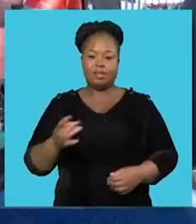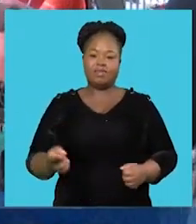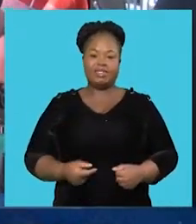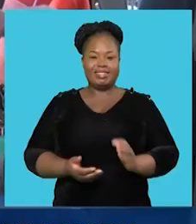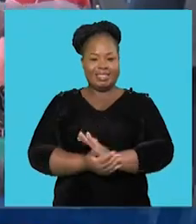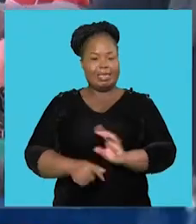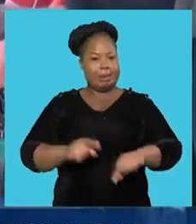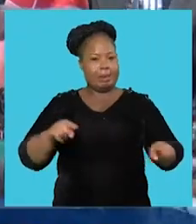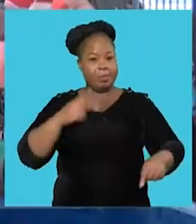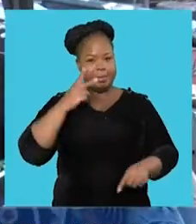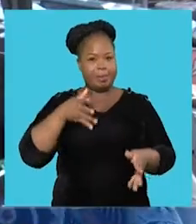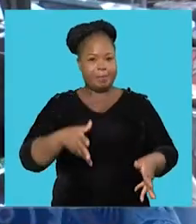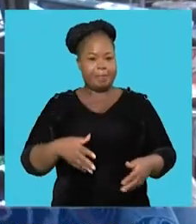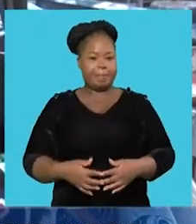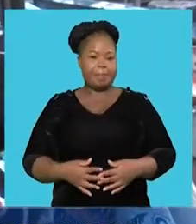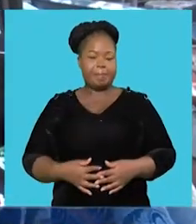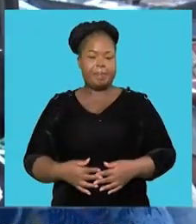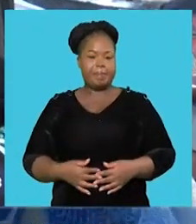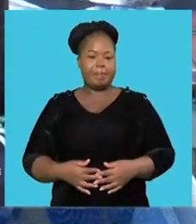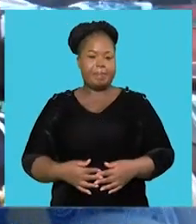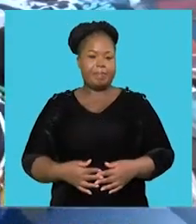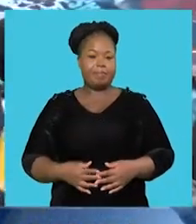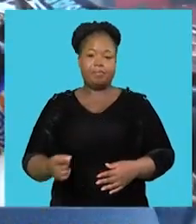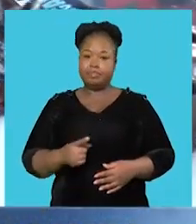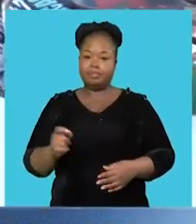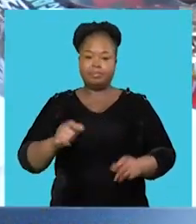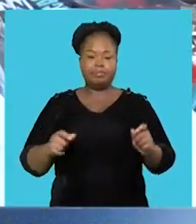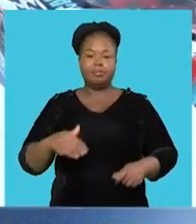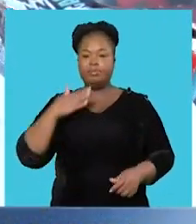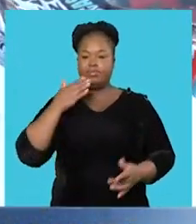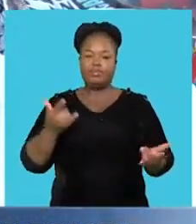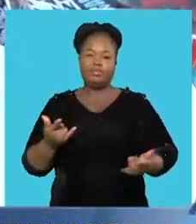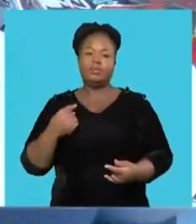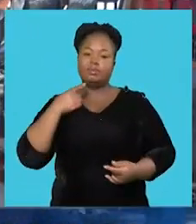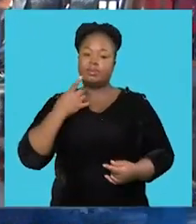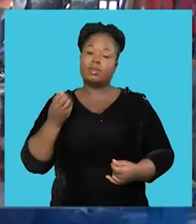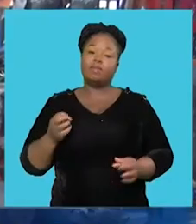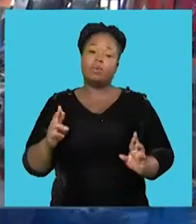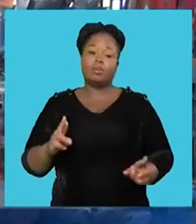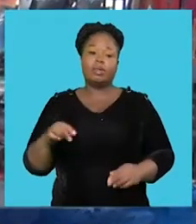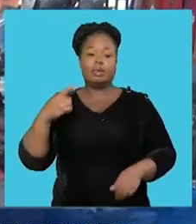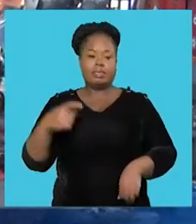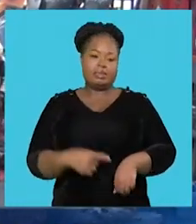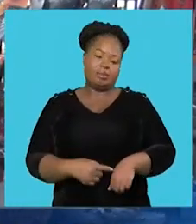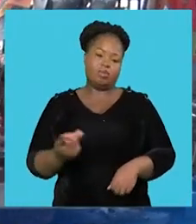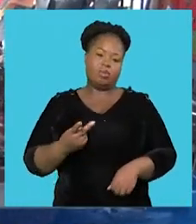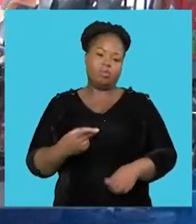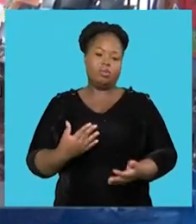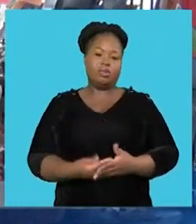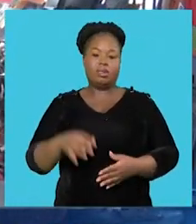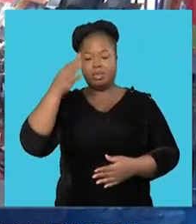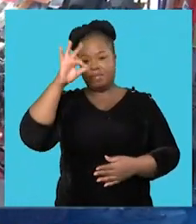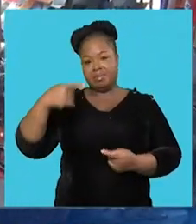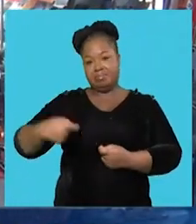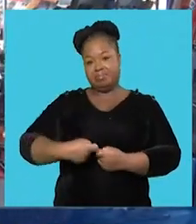talent that we're seeing here. Ababa Tengi, Sibanete Mbalokubakui, kailiza, yobaza kufuma na inkaso